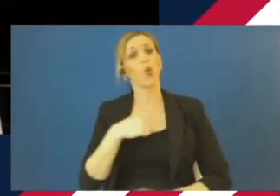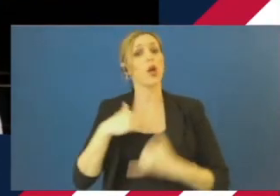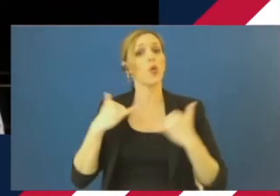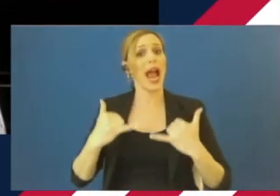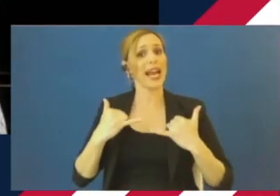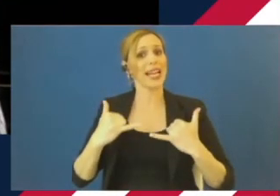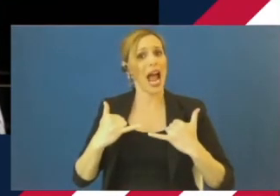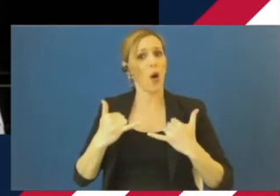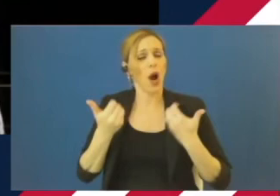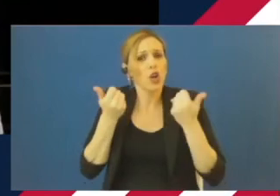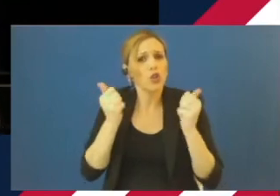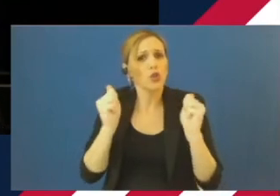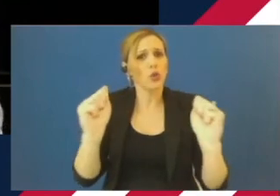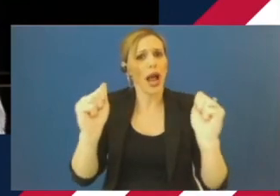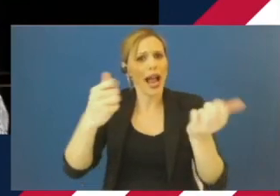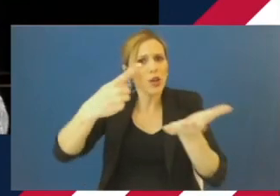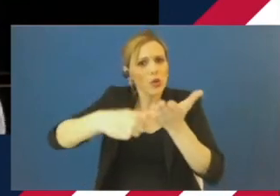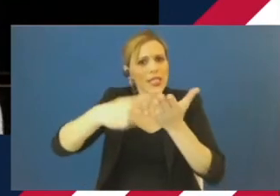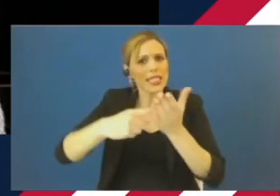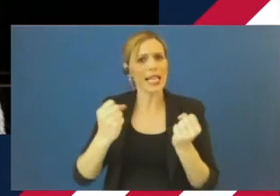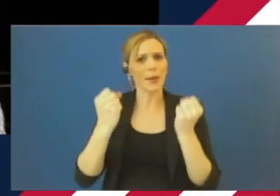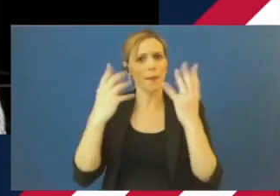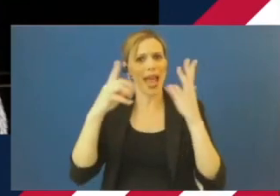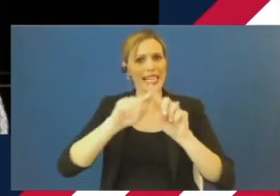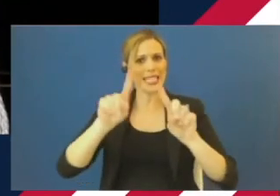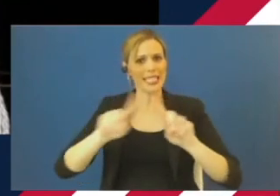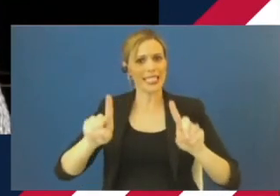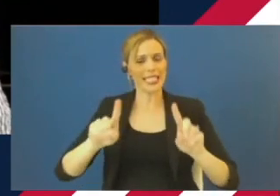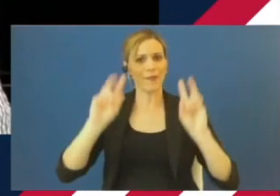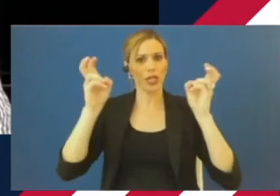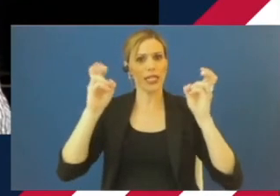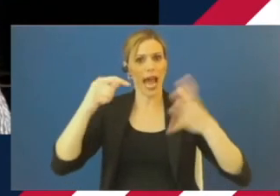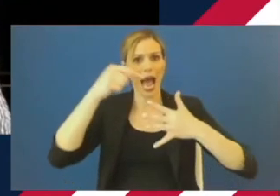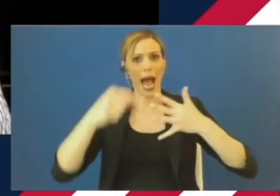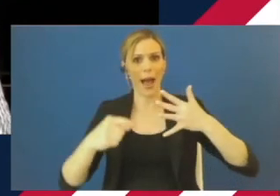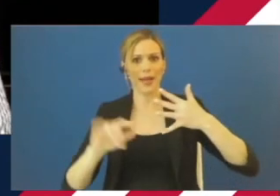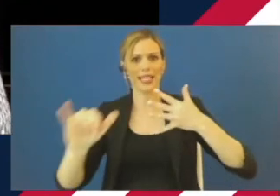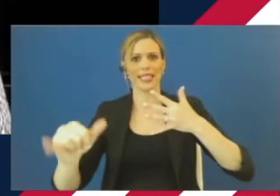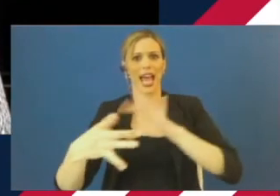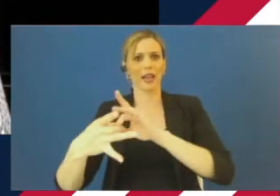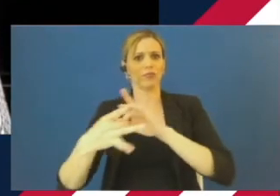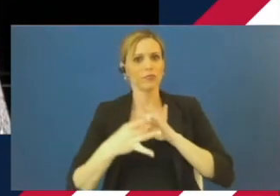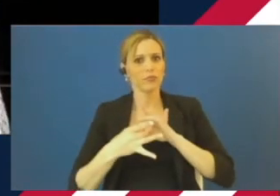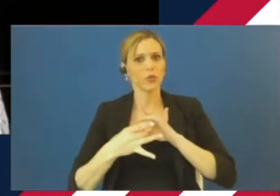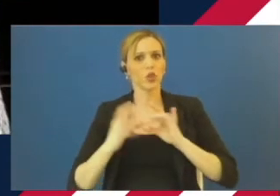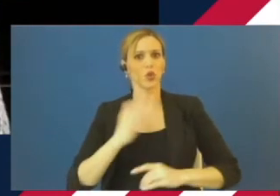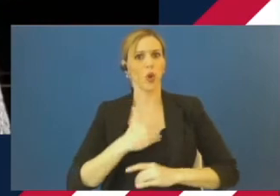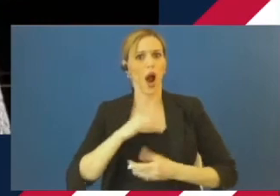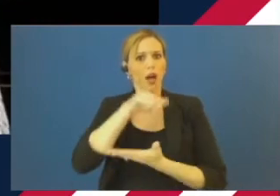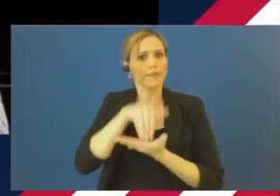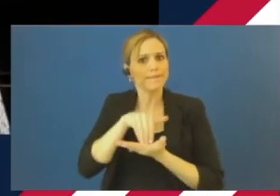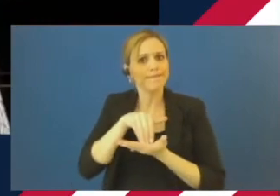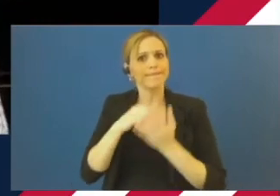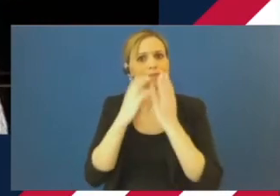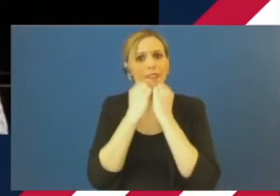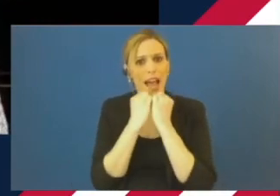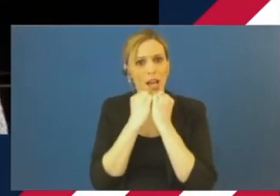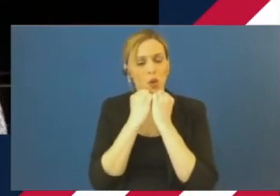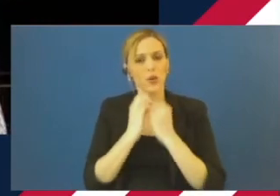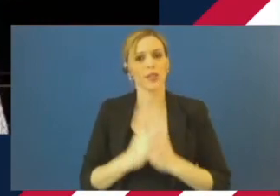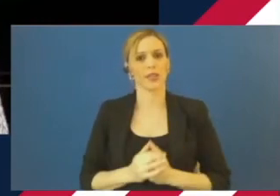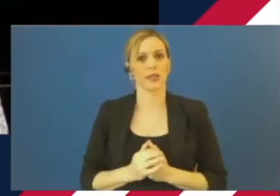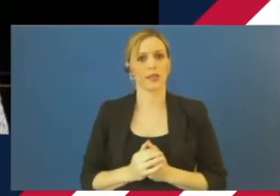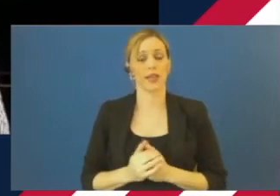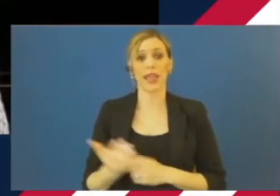that speak to our core values. Over these past 3 nights, we've heard from over 5